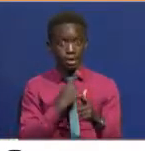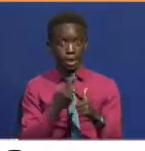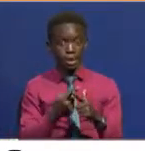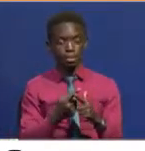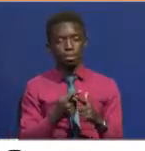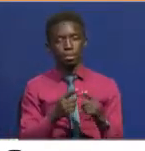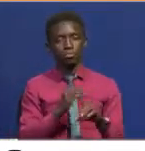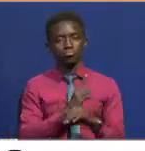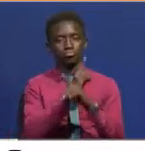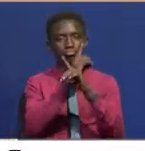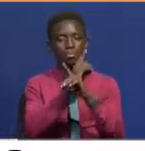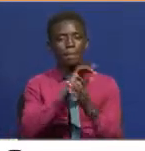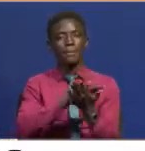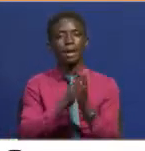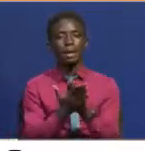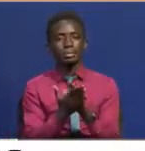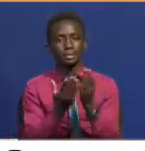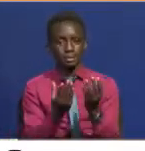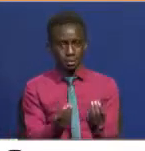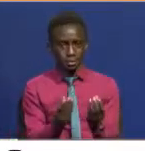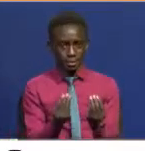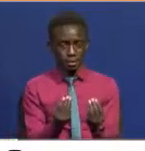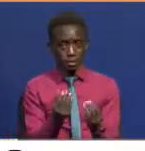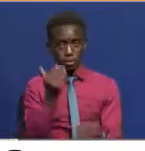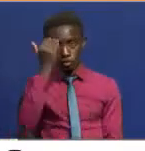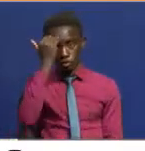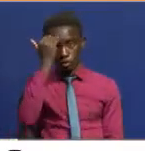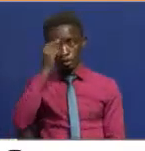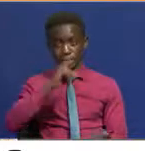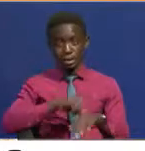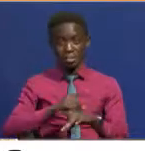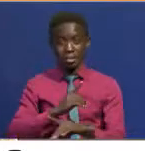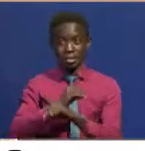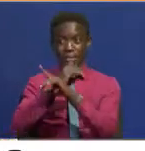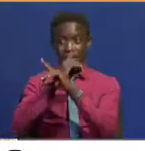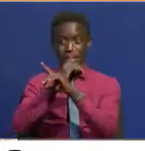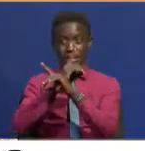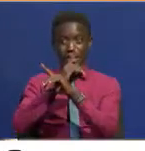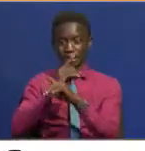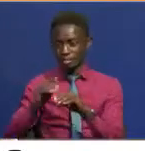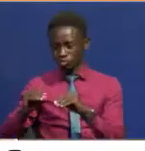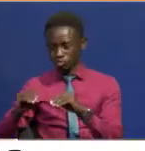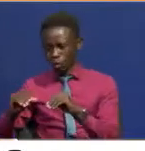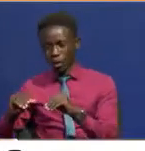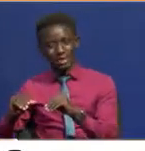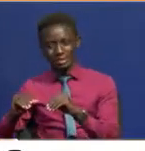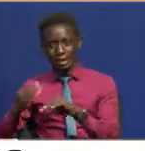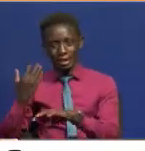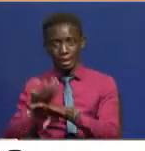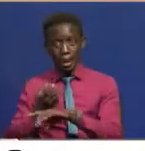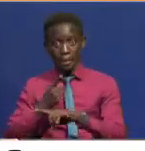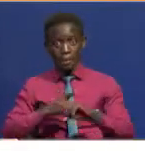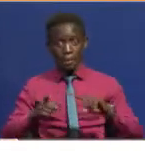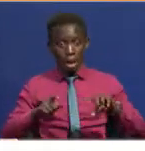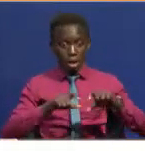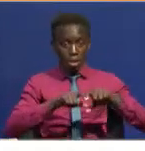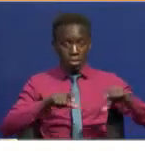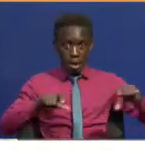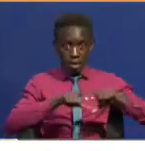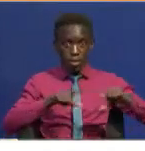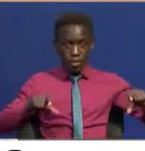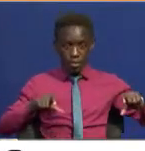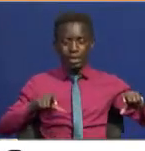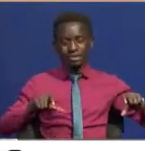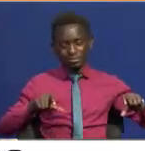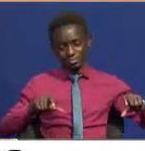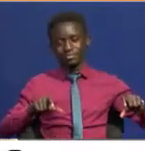because you know defending while you're on the sand, it becomes hard, but on the wood now, the dynamics change. What she has